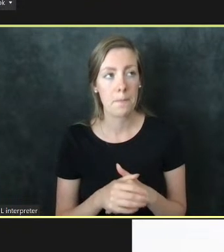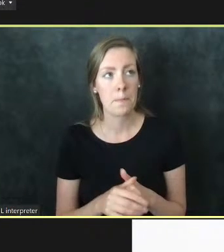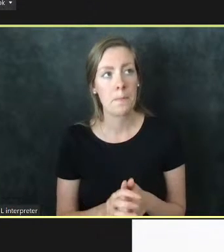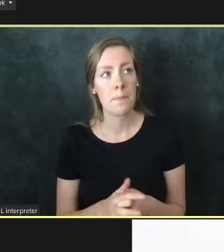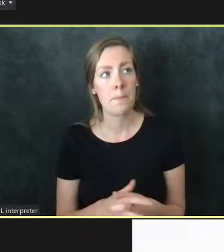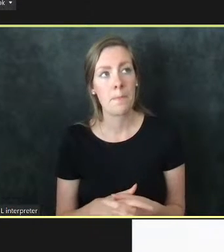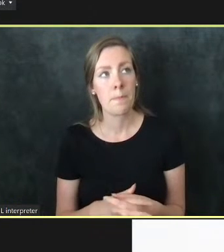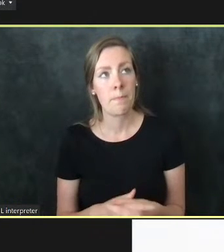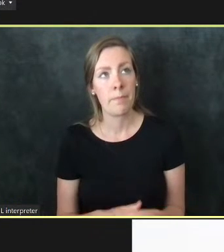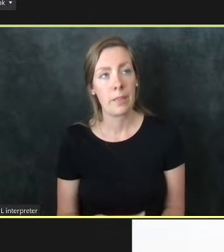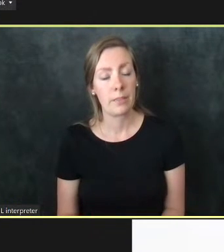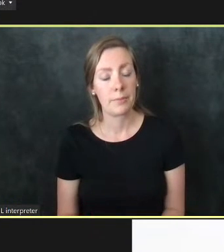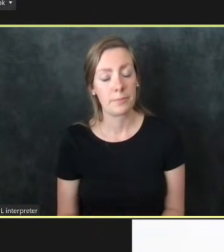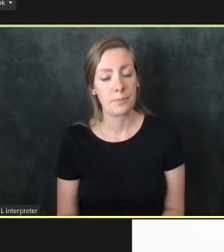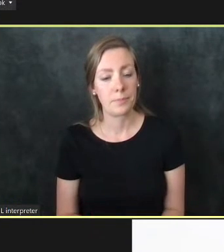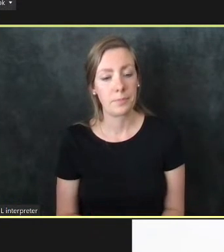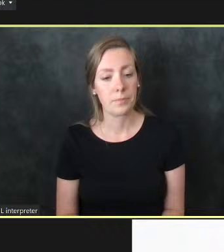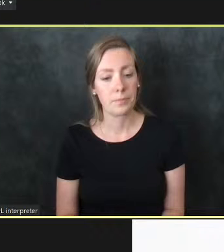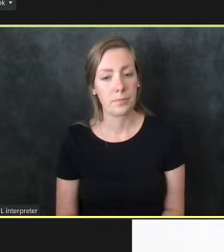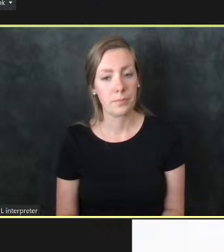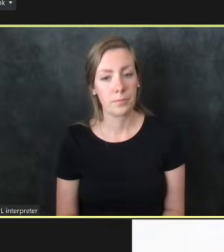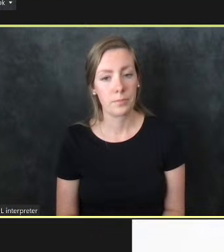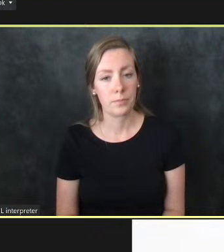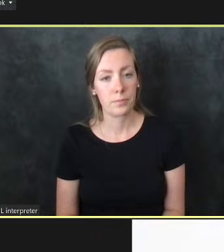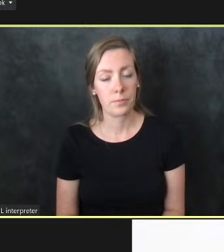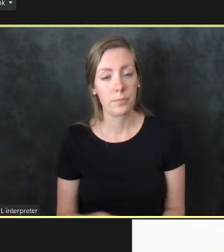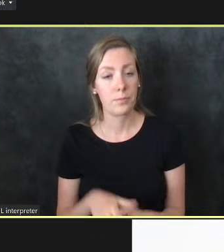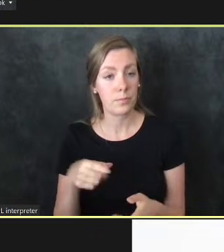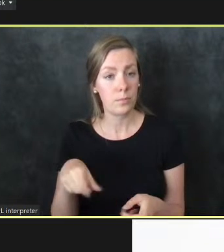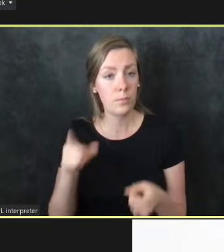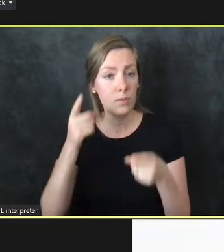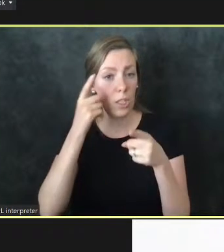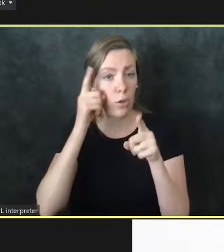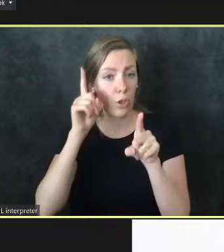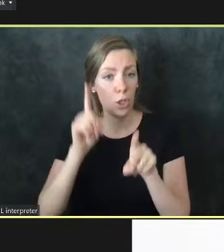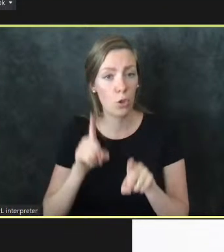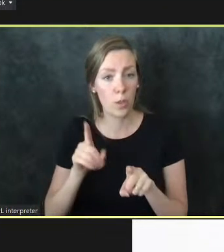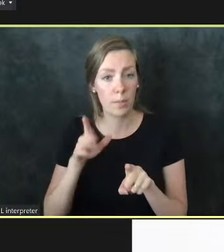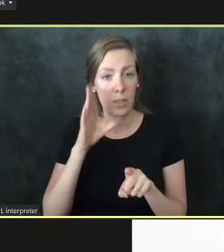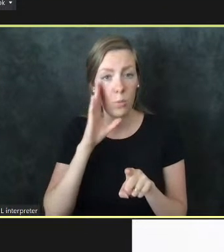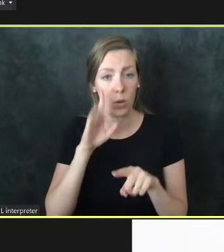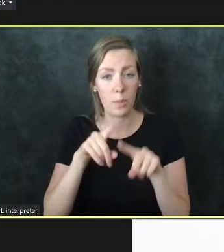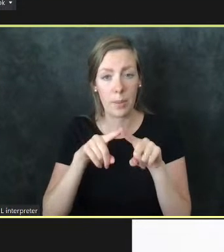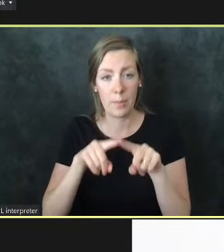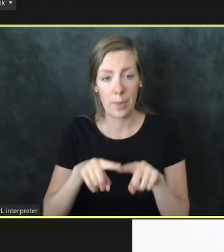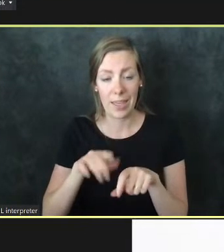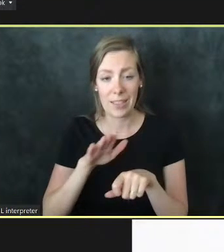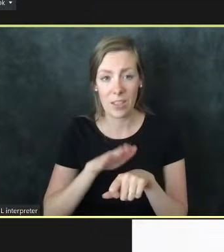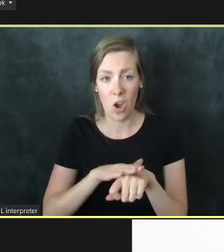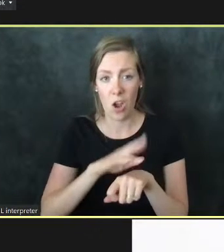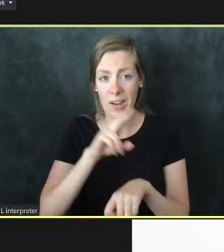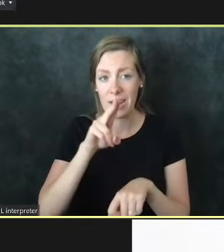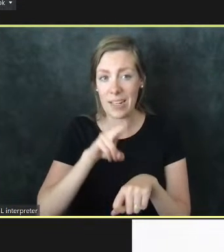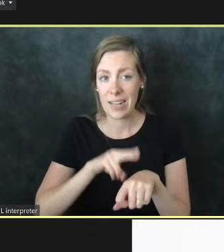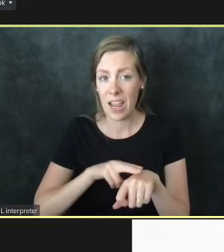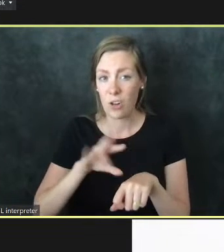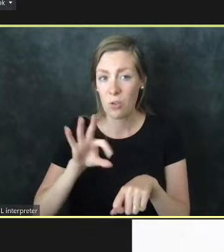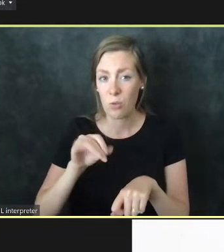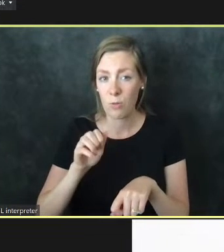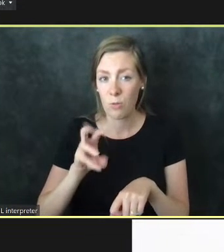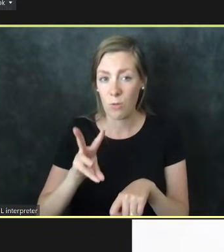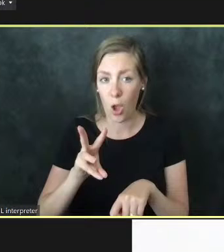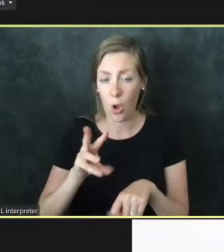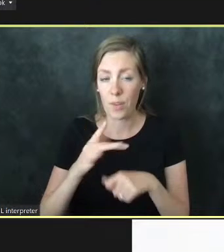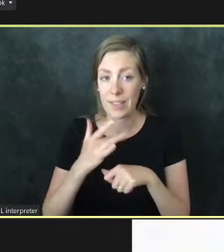También en la sharing agreement. parte de la pregunta de la Agreements are going to be based agua, on natural flow that's available and also